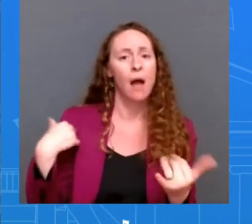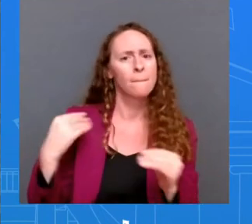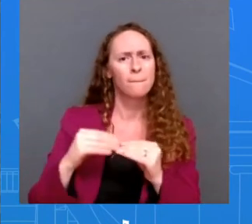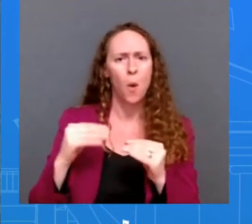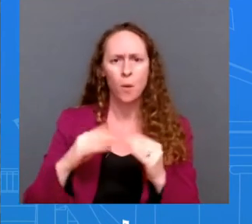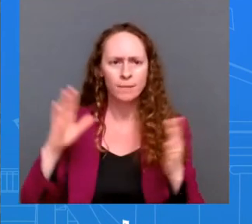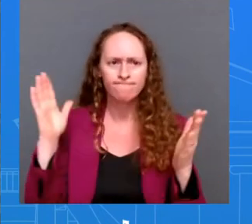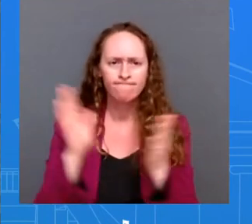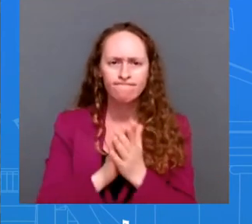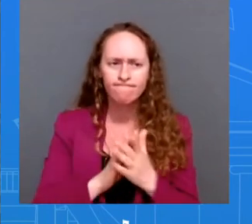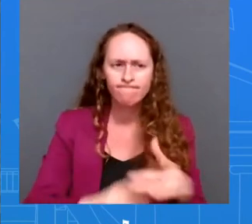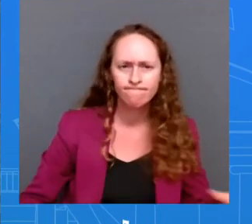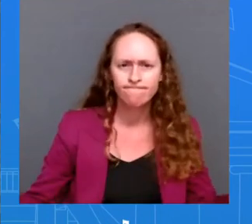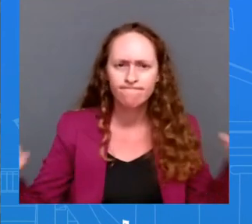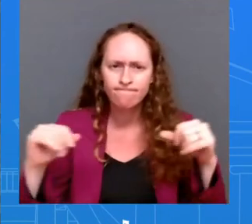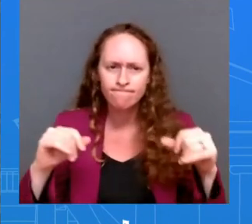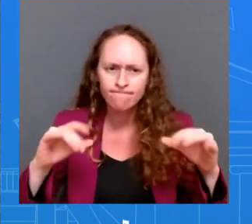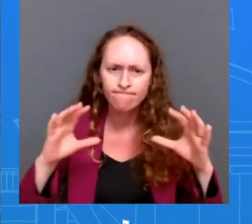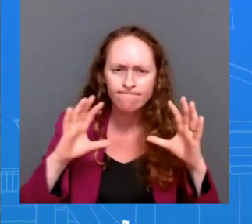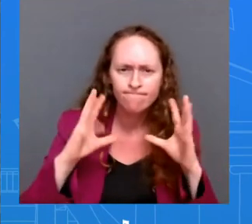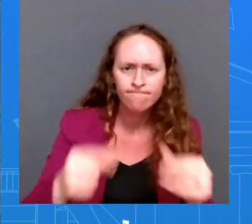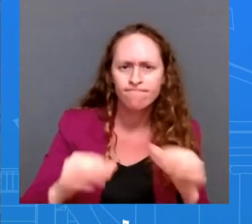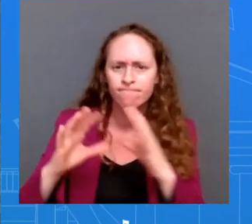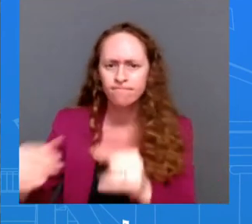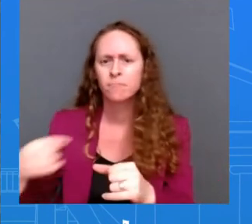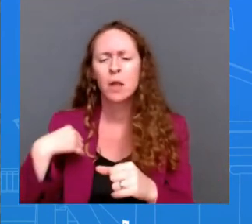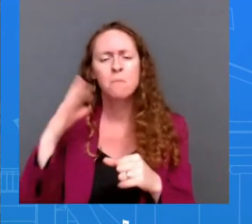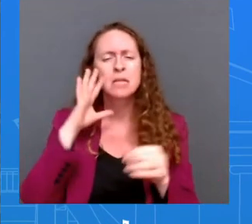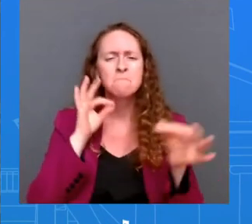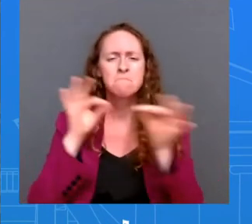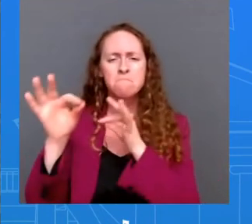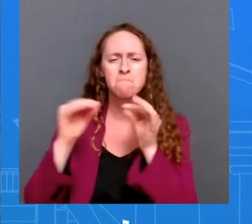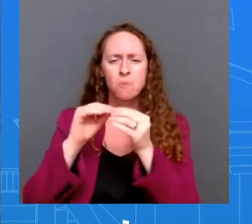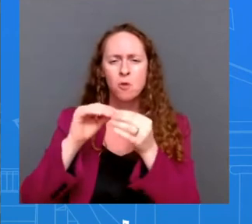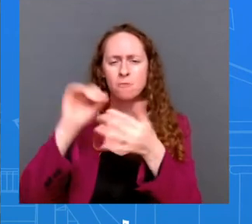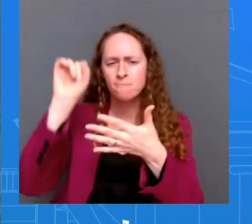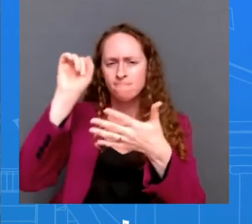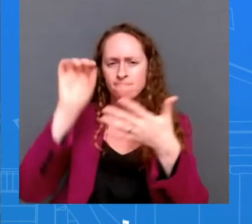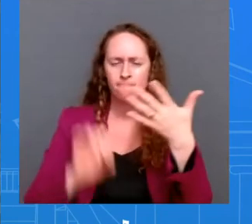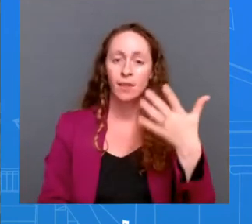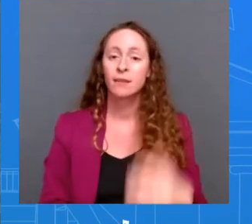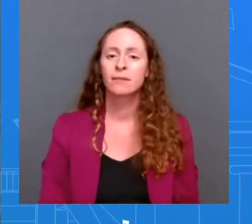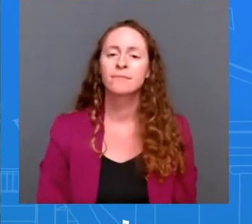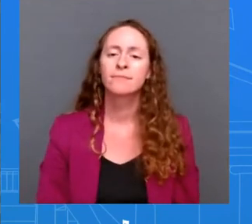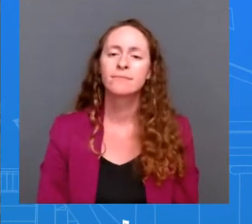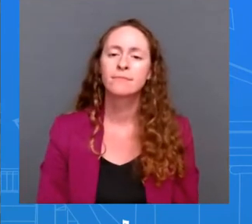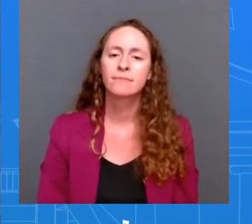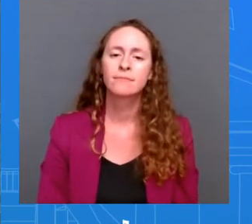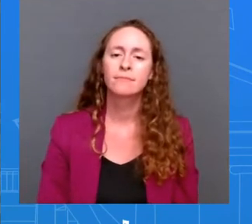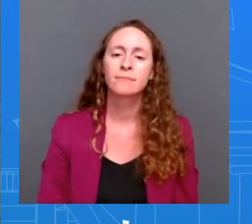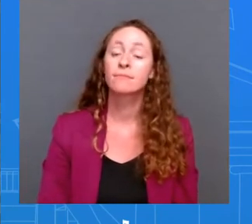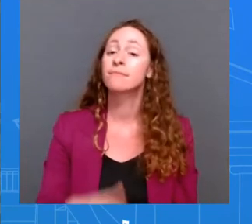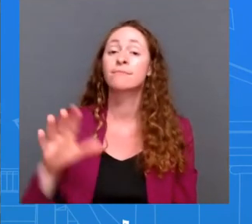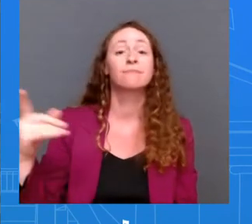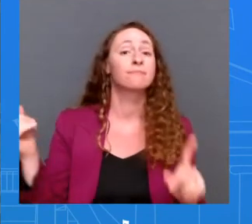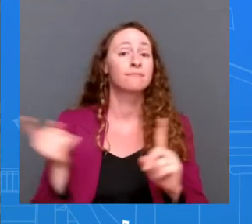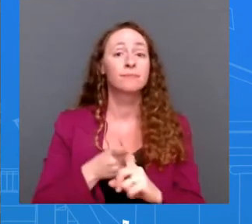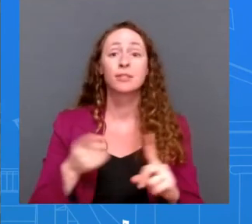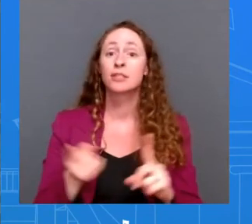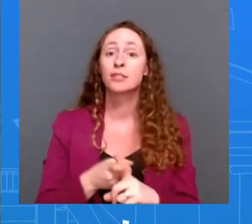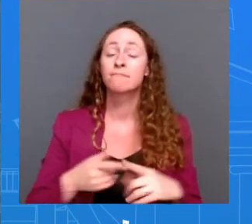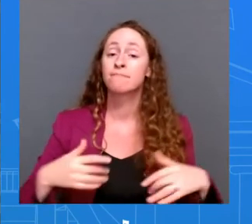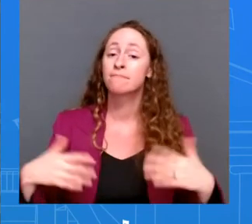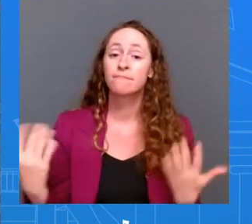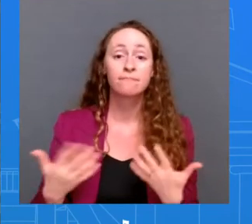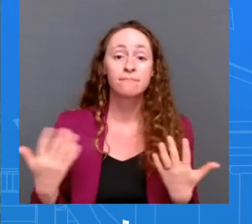that context because it's spreading at different phases here. First, within 2 days of the first confirmed case